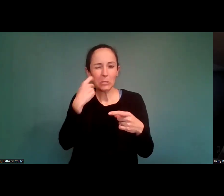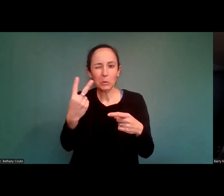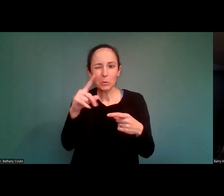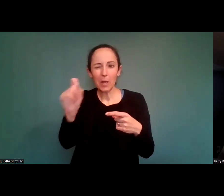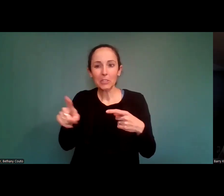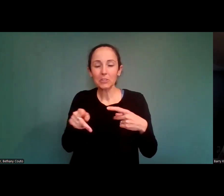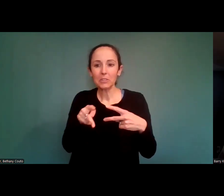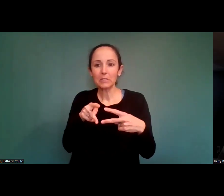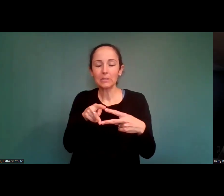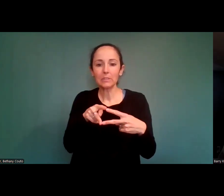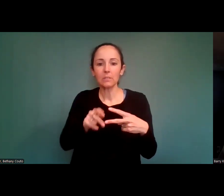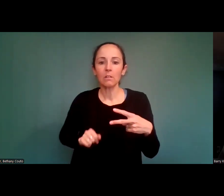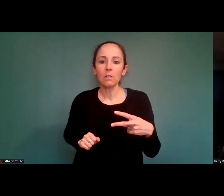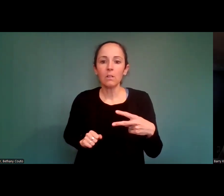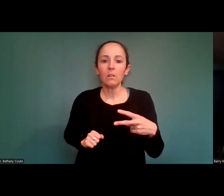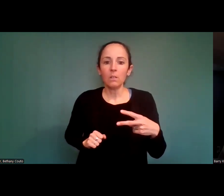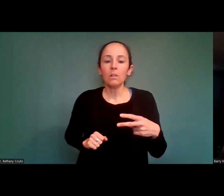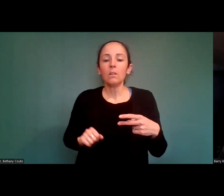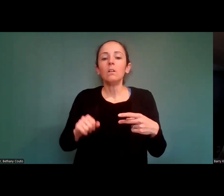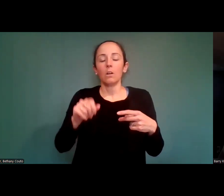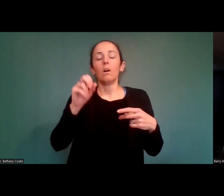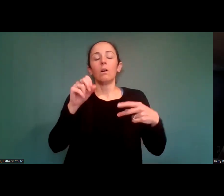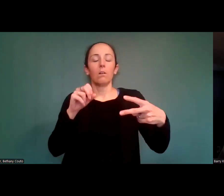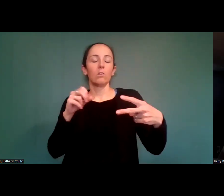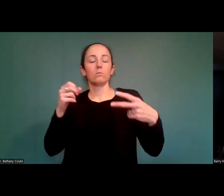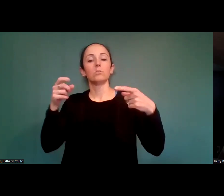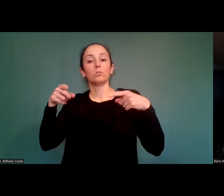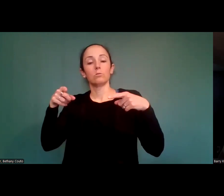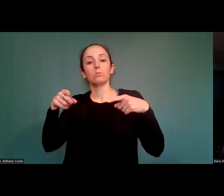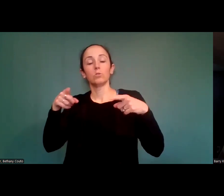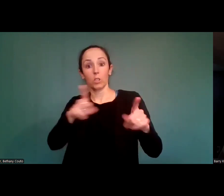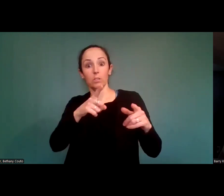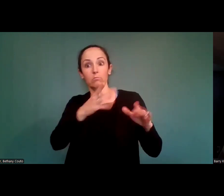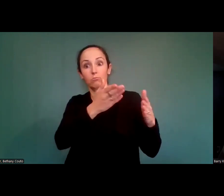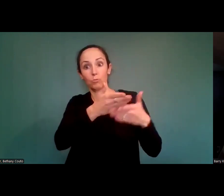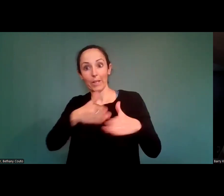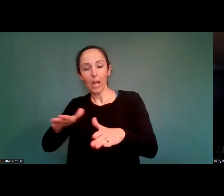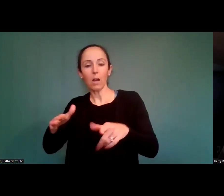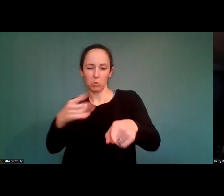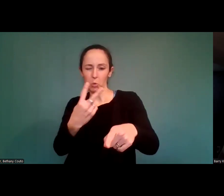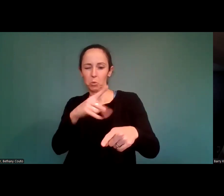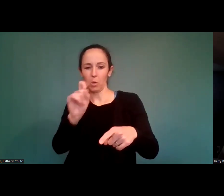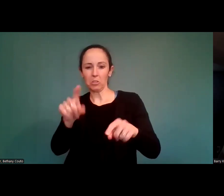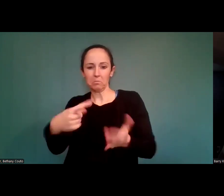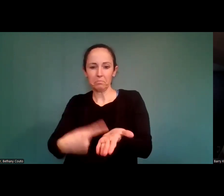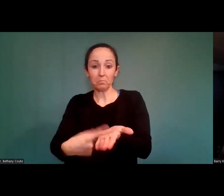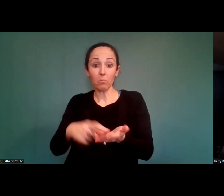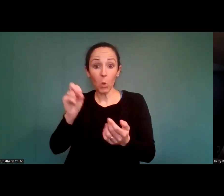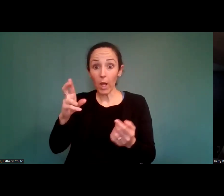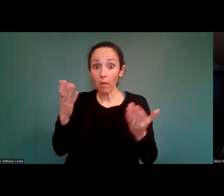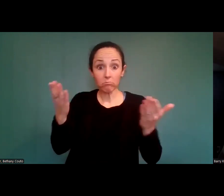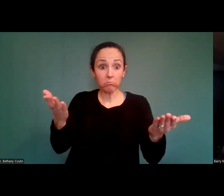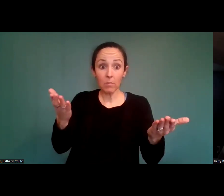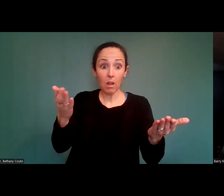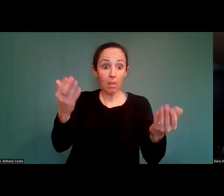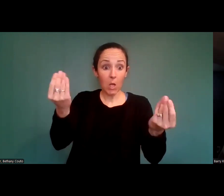will also have those questions available to them as well. Isabella, I'm just going to do a check with you. You can either send us right on or let us know if you feel